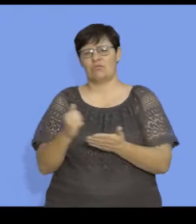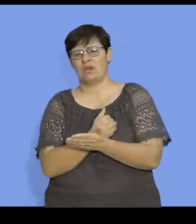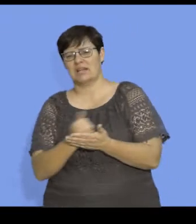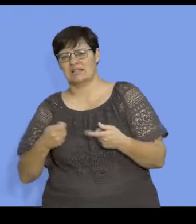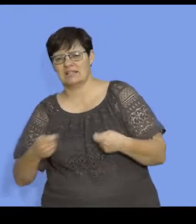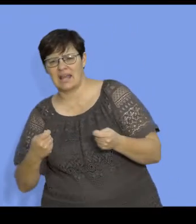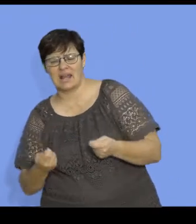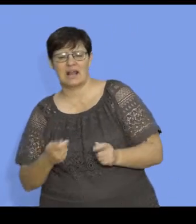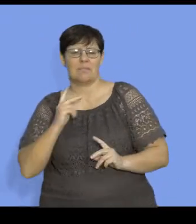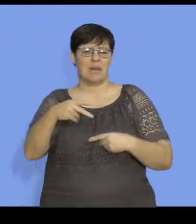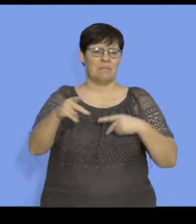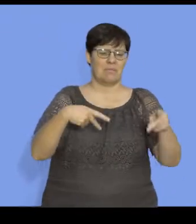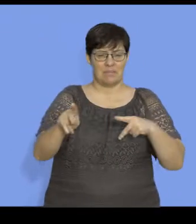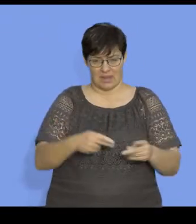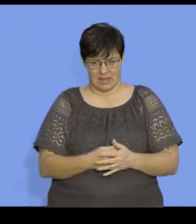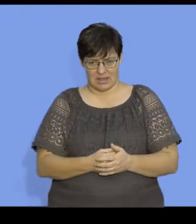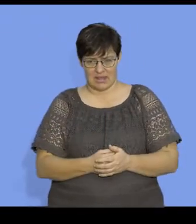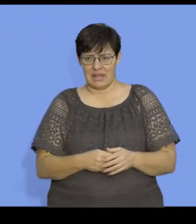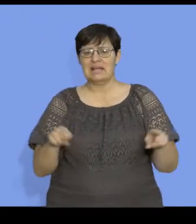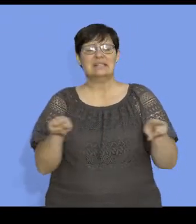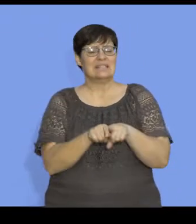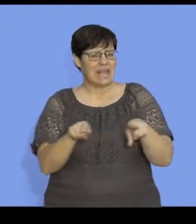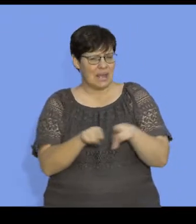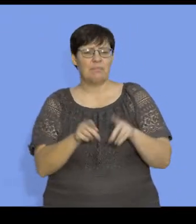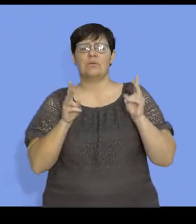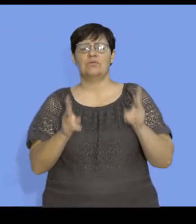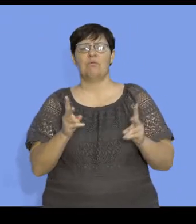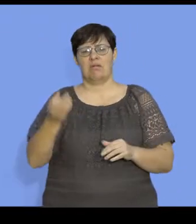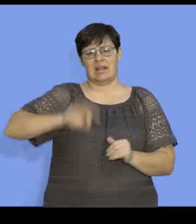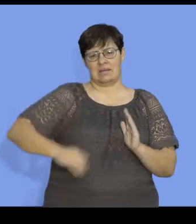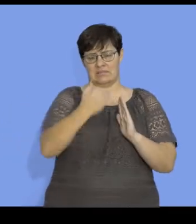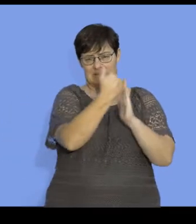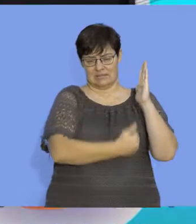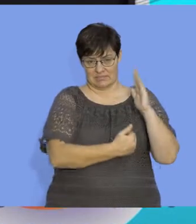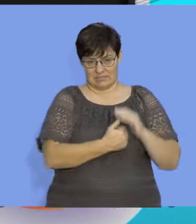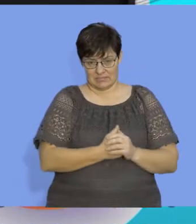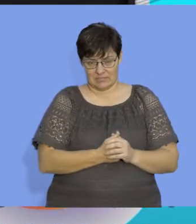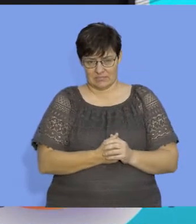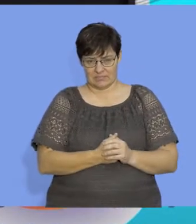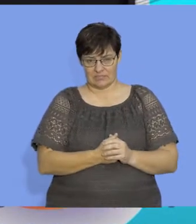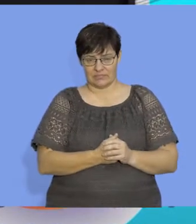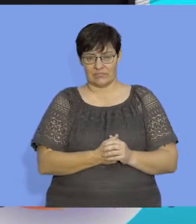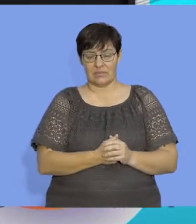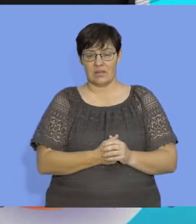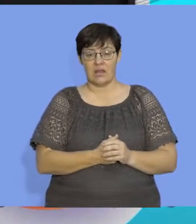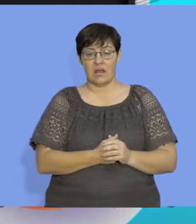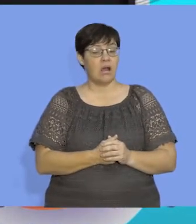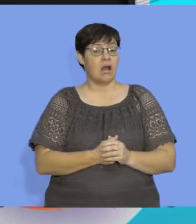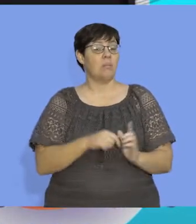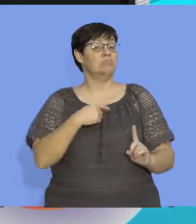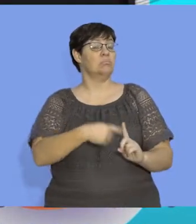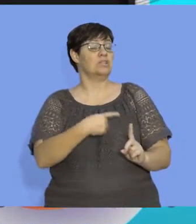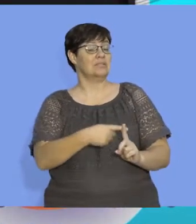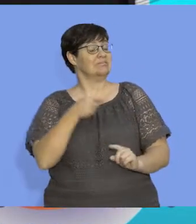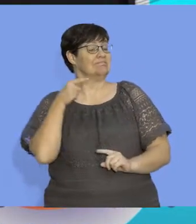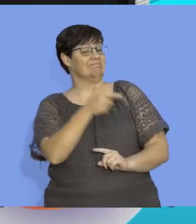all these figures, like your normal income statement, and the advantage of a projected income